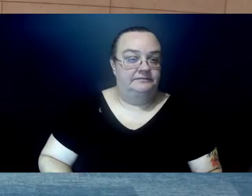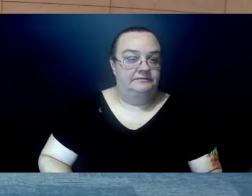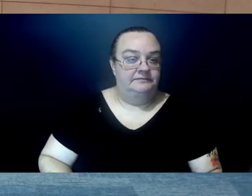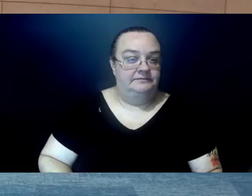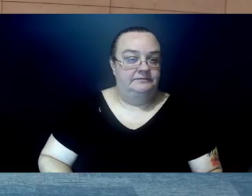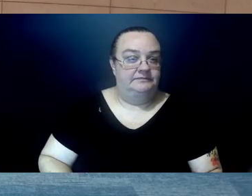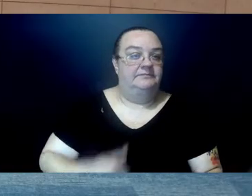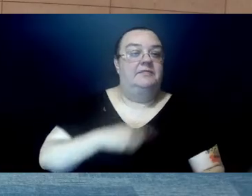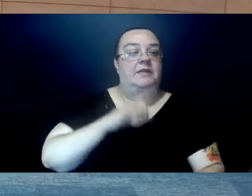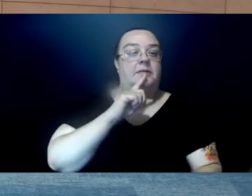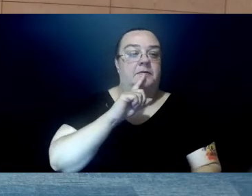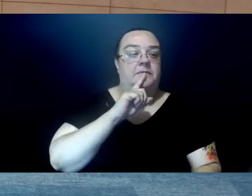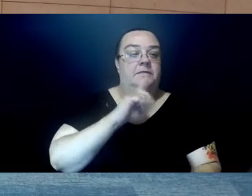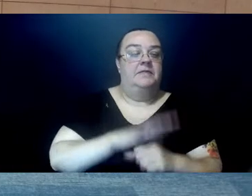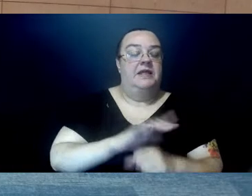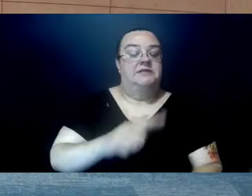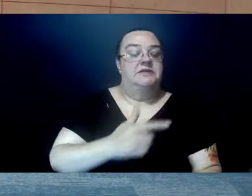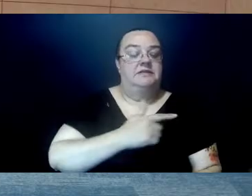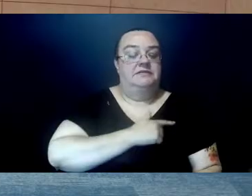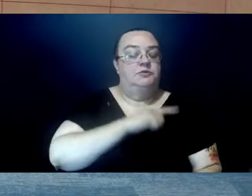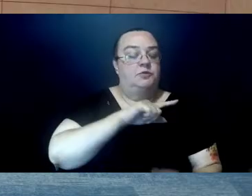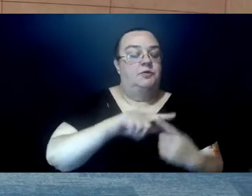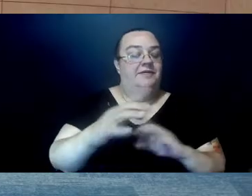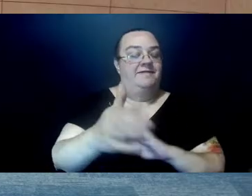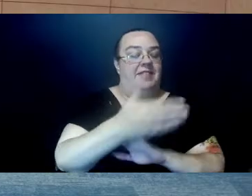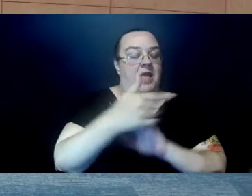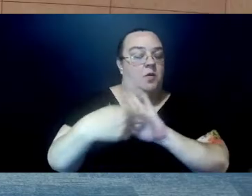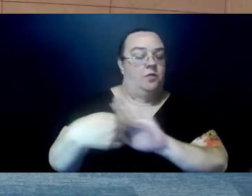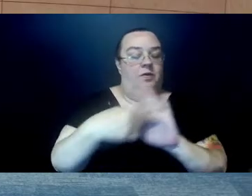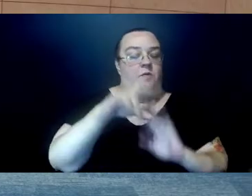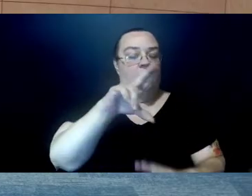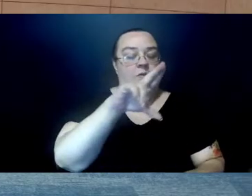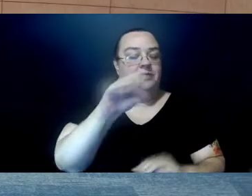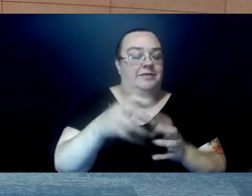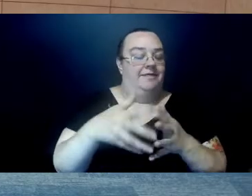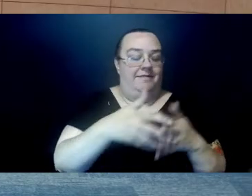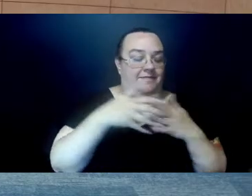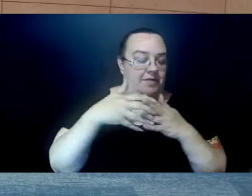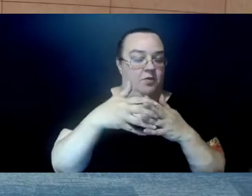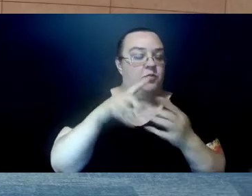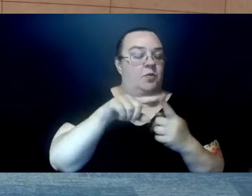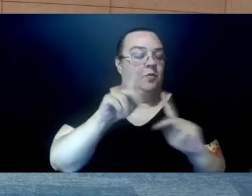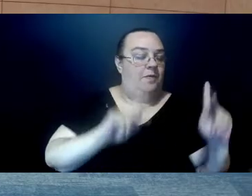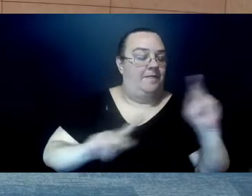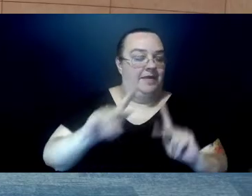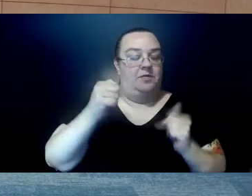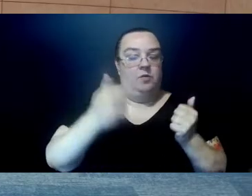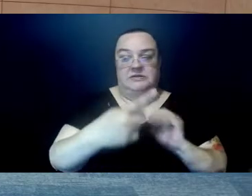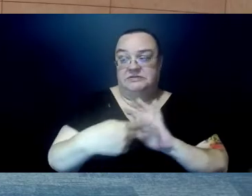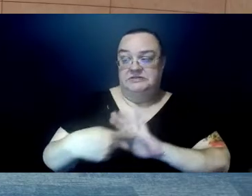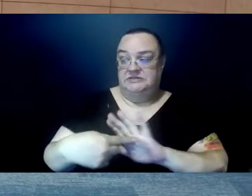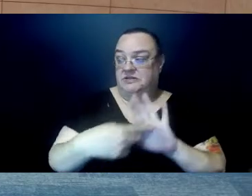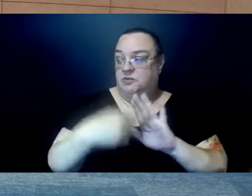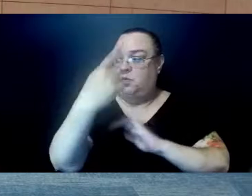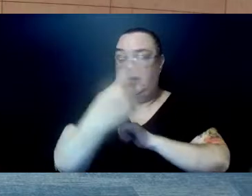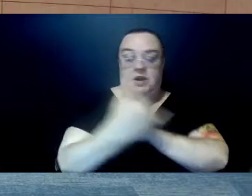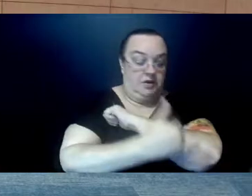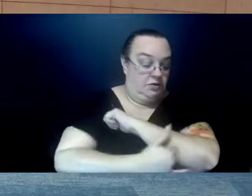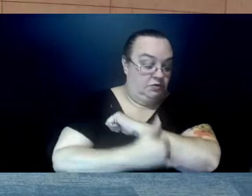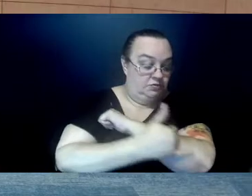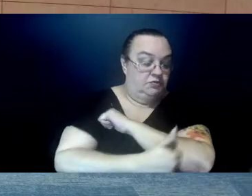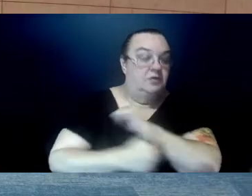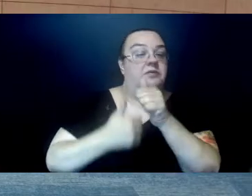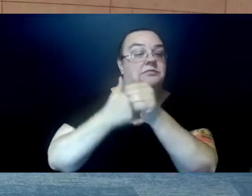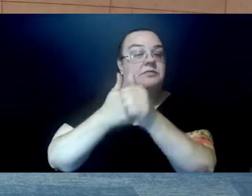Pledge of allegiance to the flag of the United States of America and to the republic for which it stands, one nation,